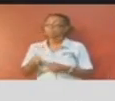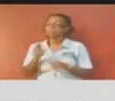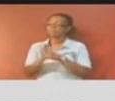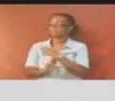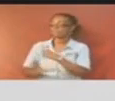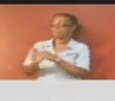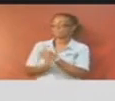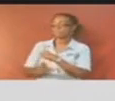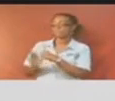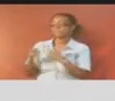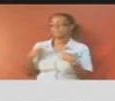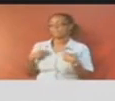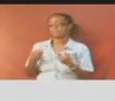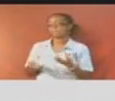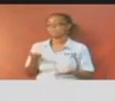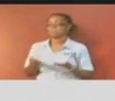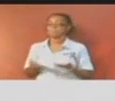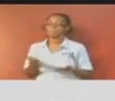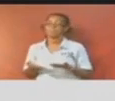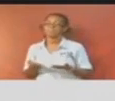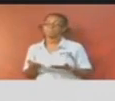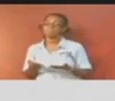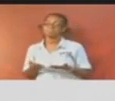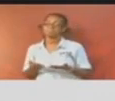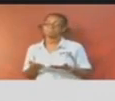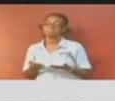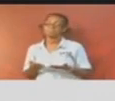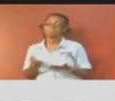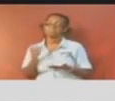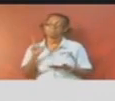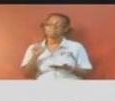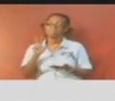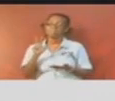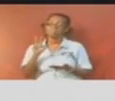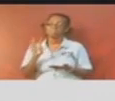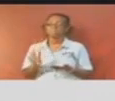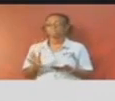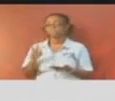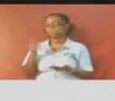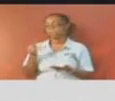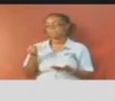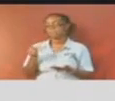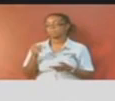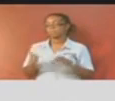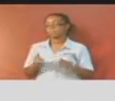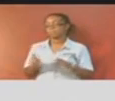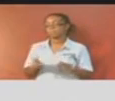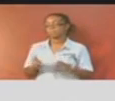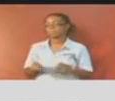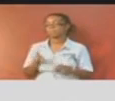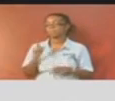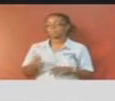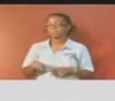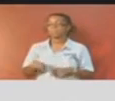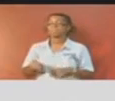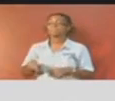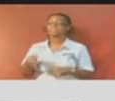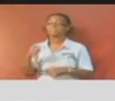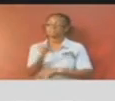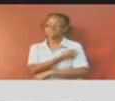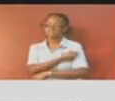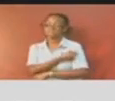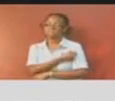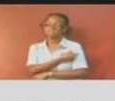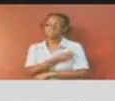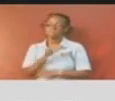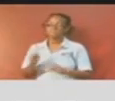can take the vaccine, and we are asking everyone to come forward and have your COVID vaccine when it is available to you. Next slide.